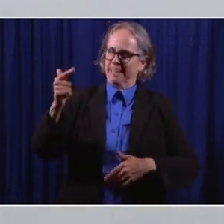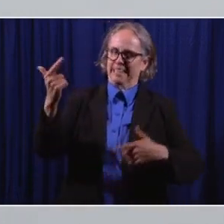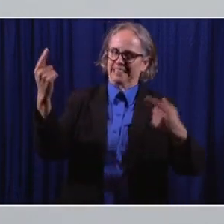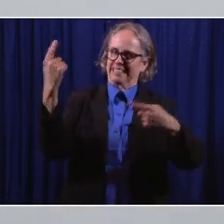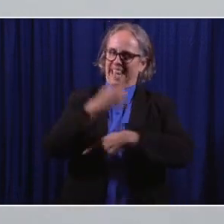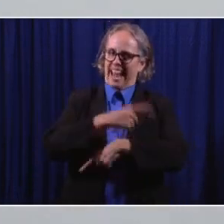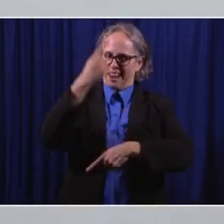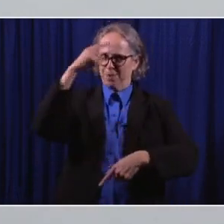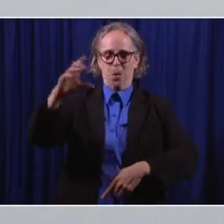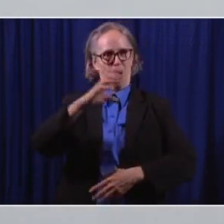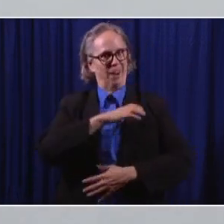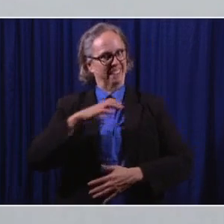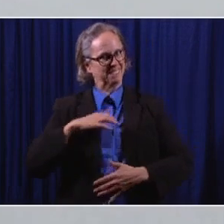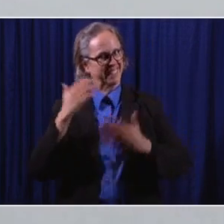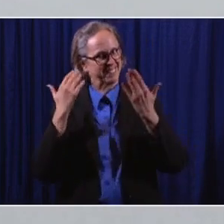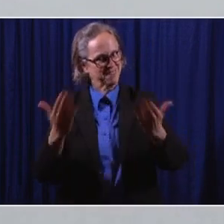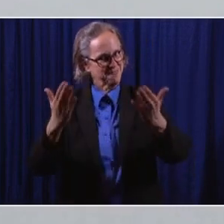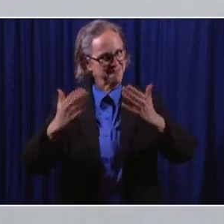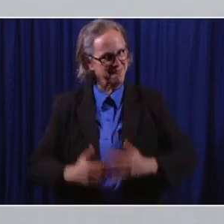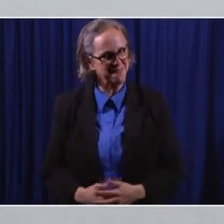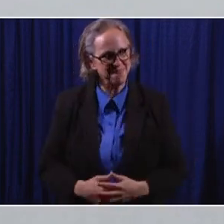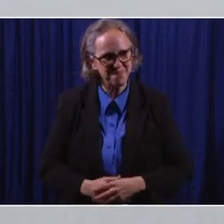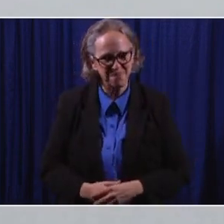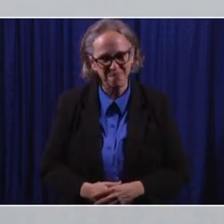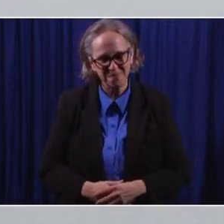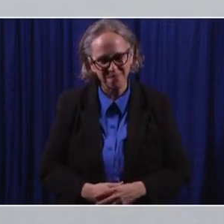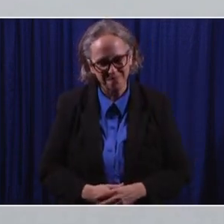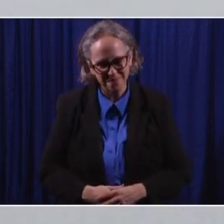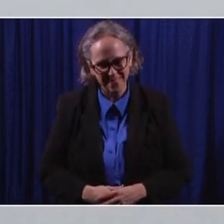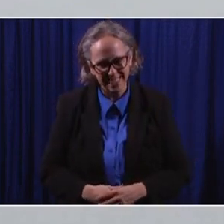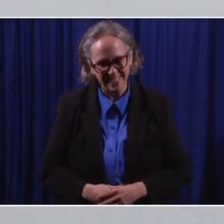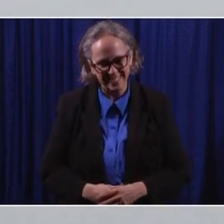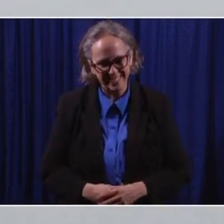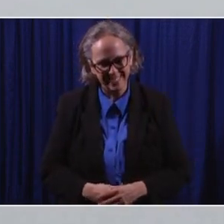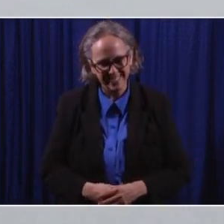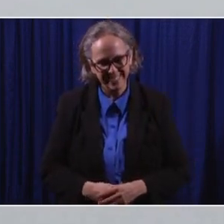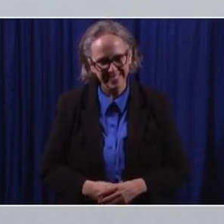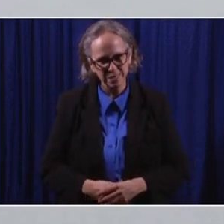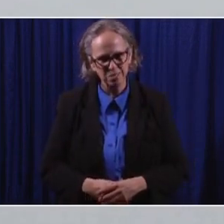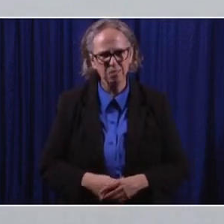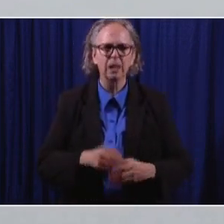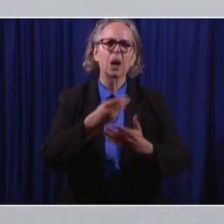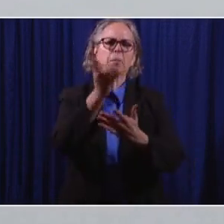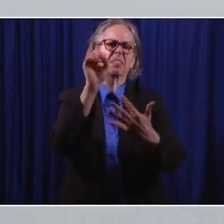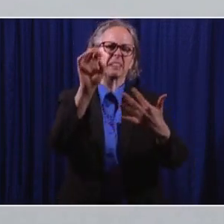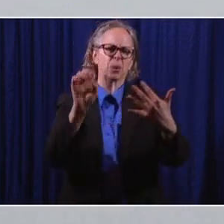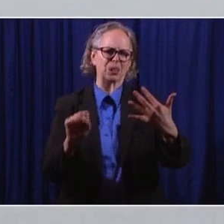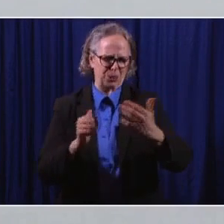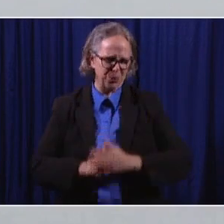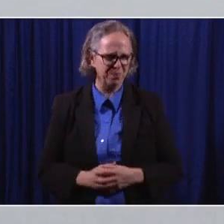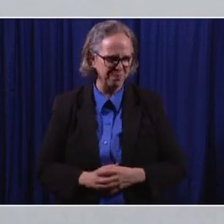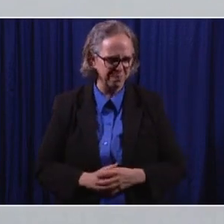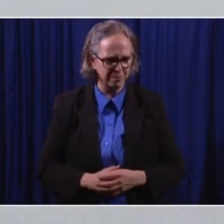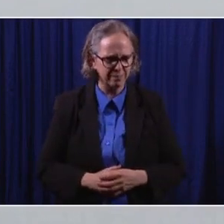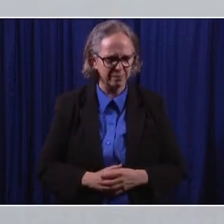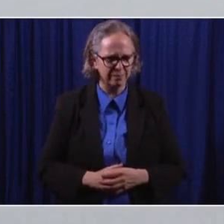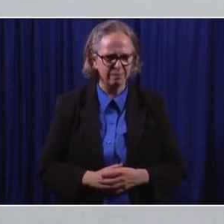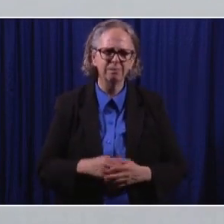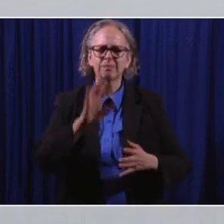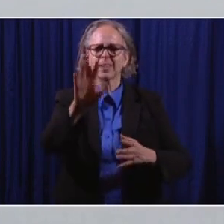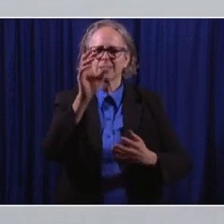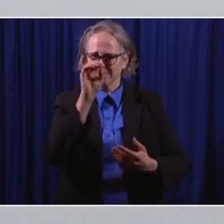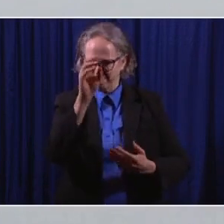me for the news conference. A couple things. First of all, I've had some questions about